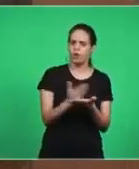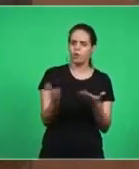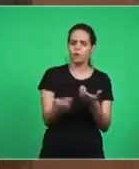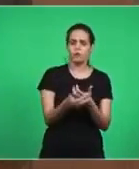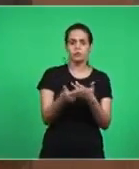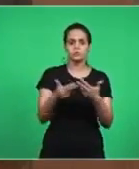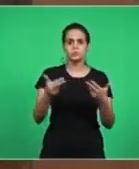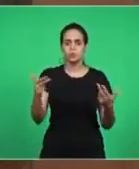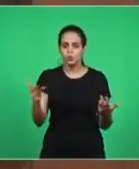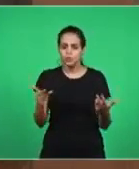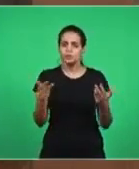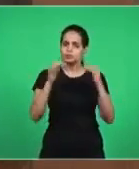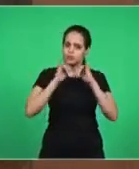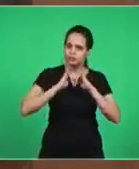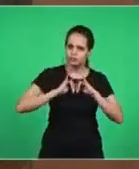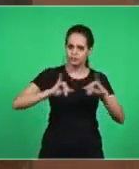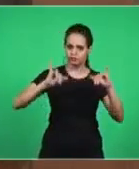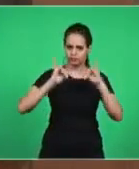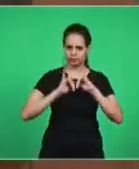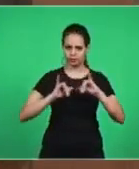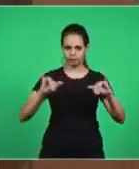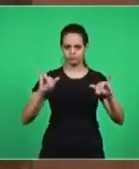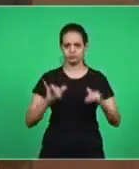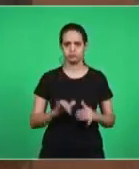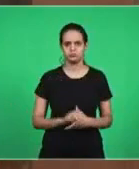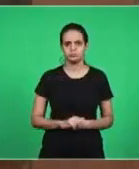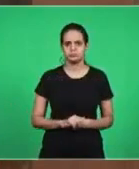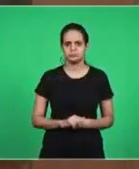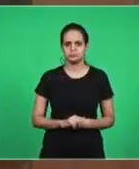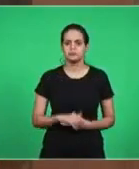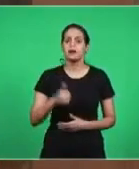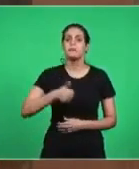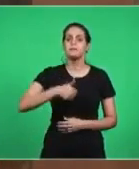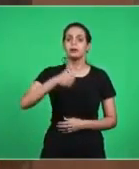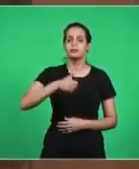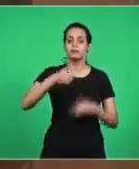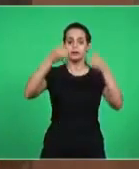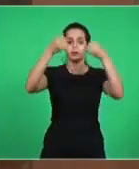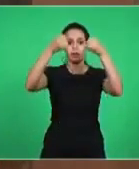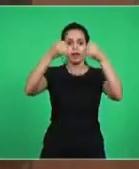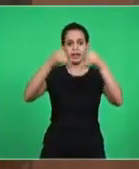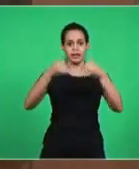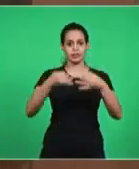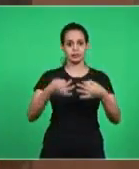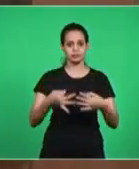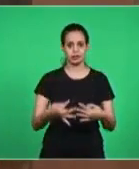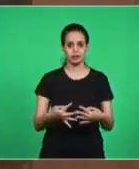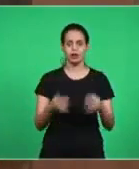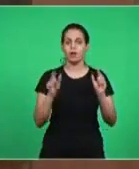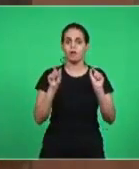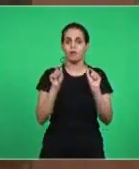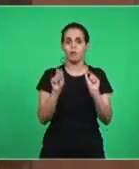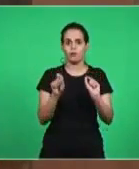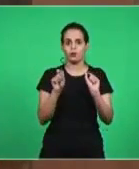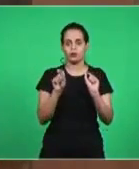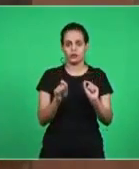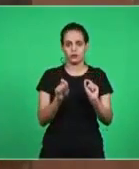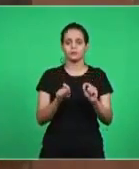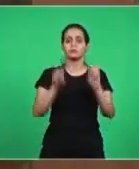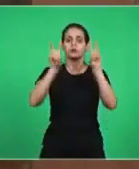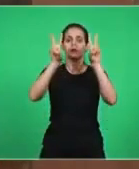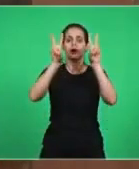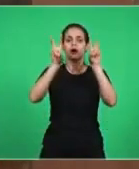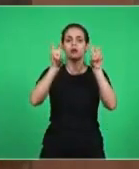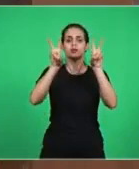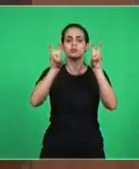because we need to have a few things to point out to the brethren. Firstly, I'm going to give an explanation regarding the